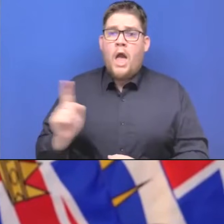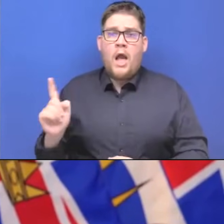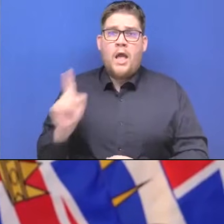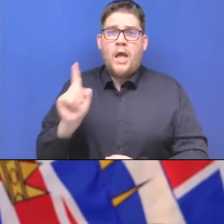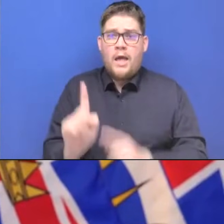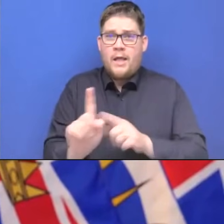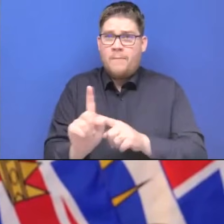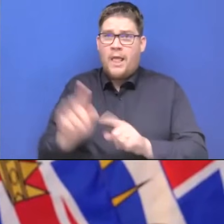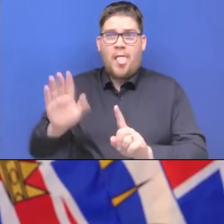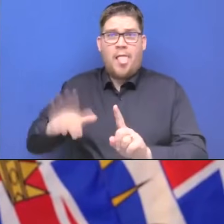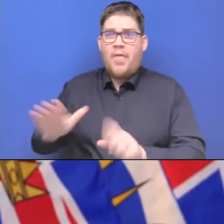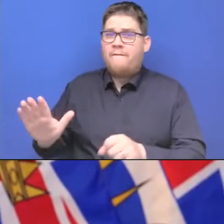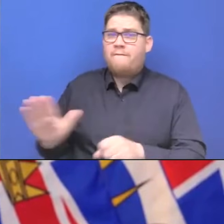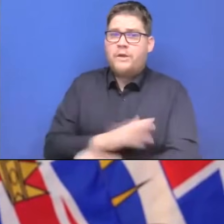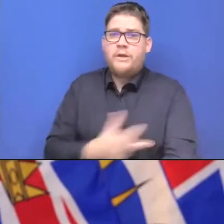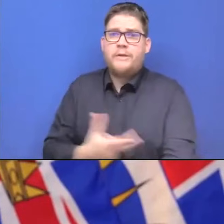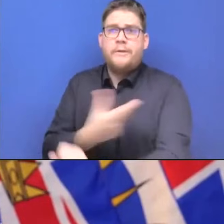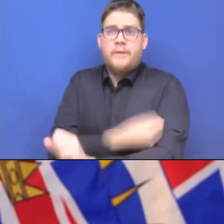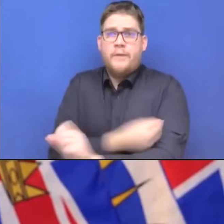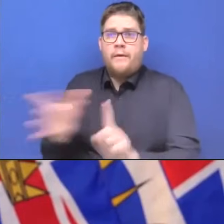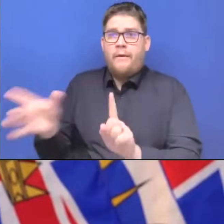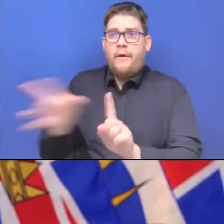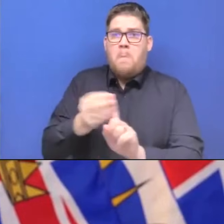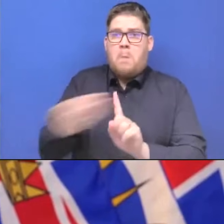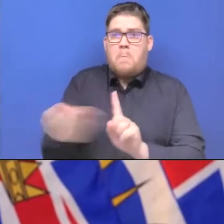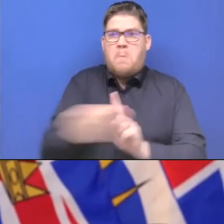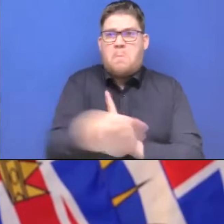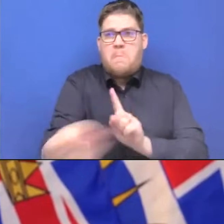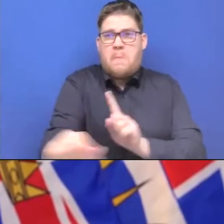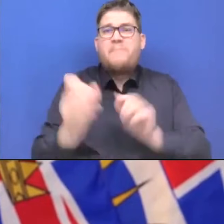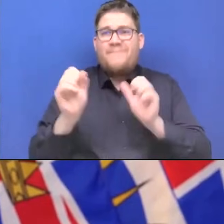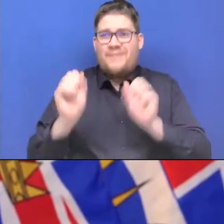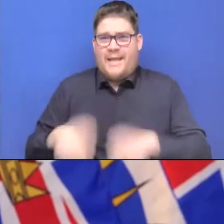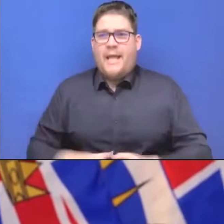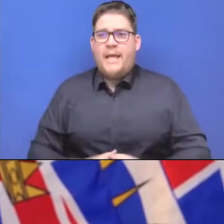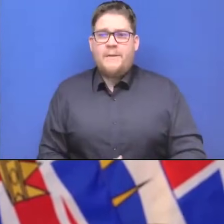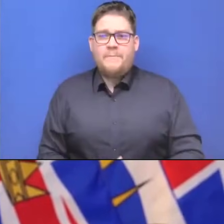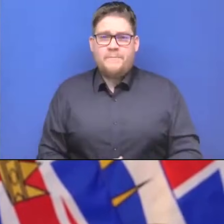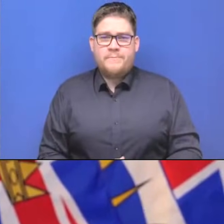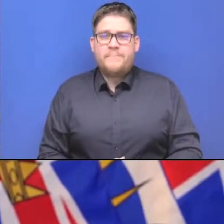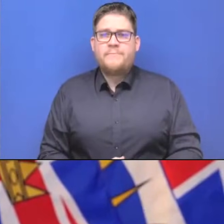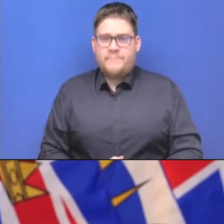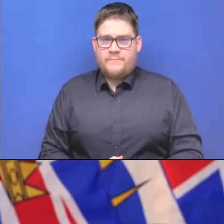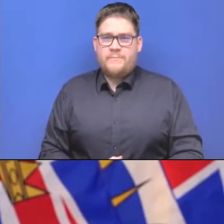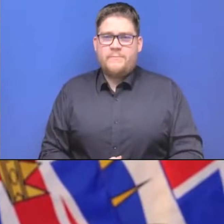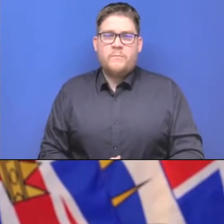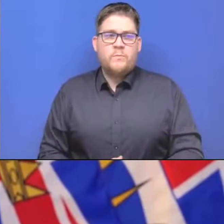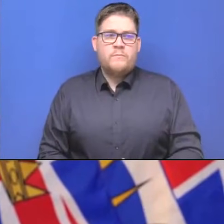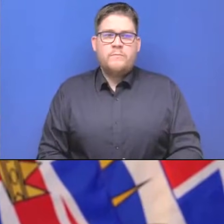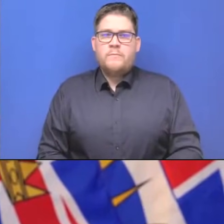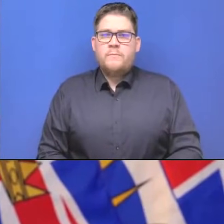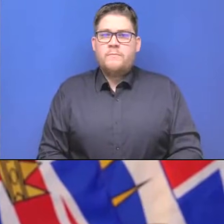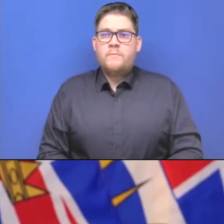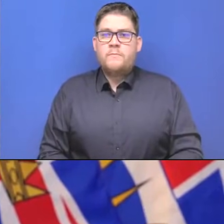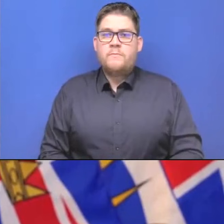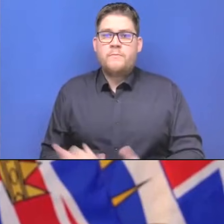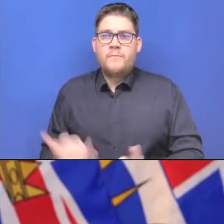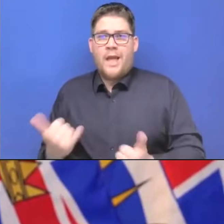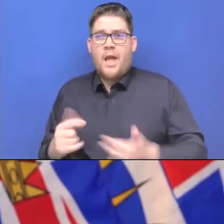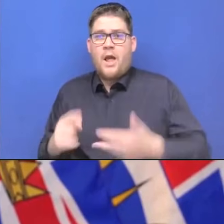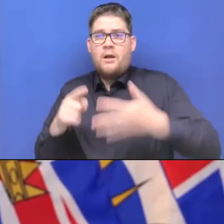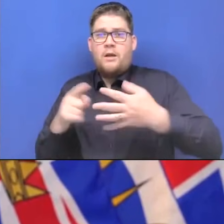of the program to date, and we have seen, and I presented these data a number of weeks ago, that